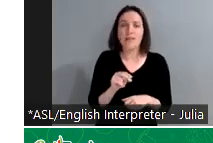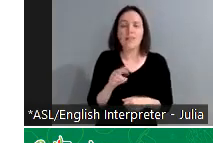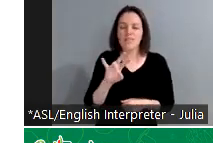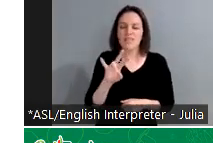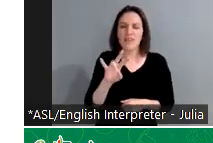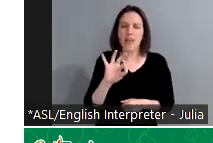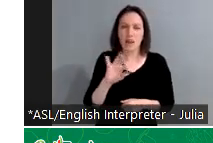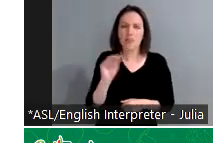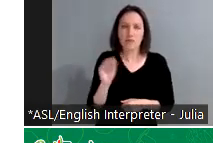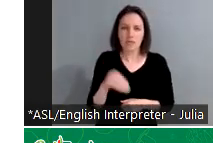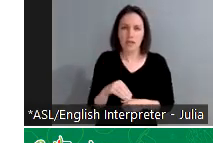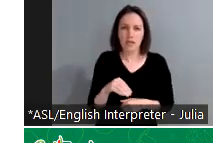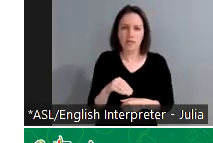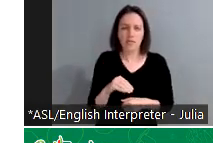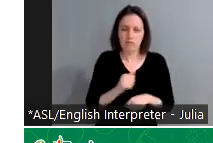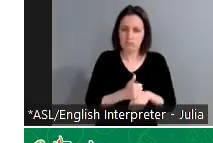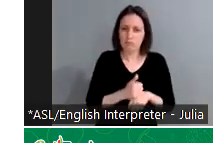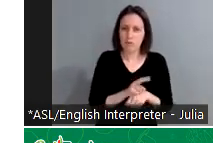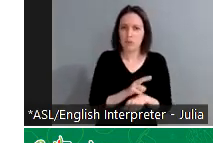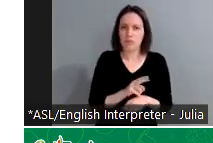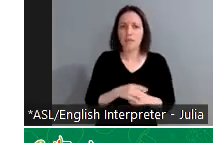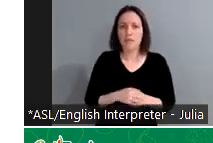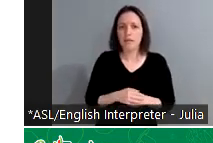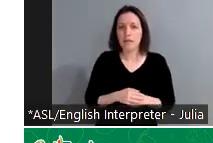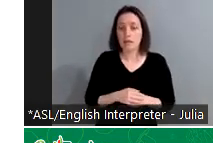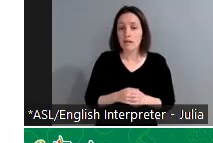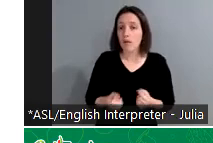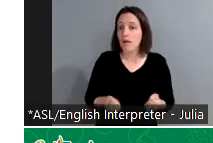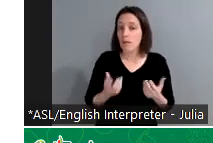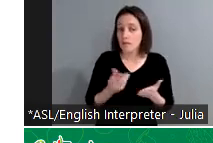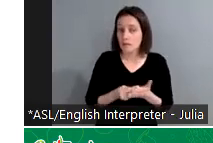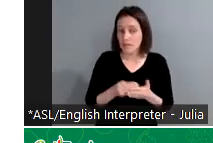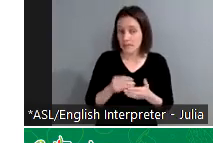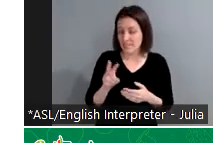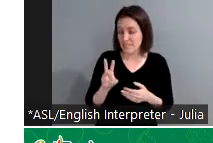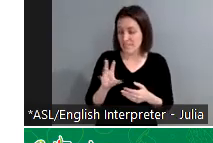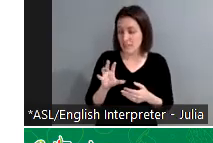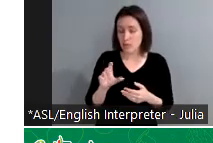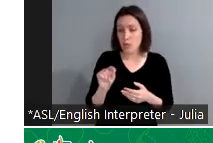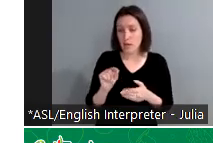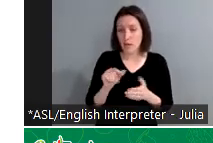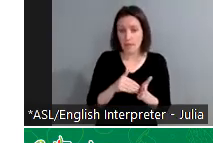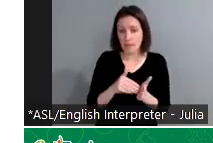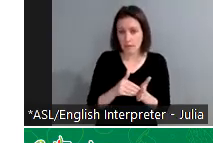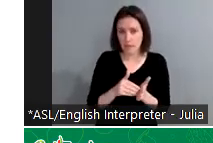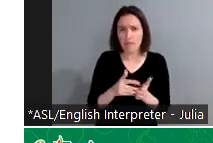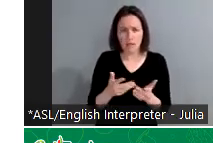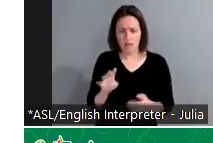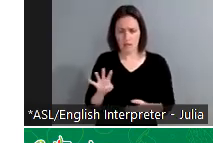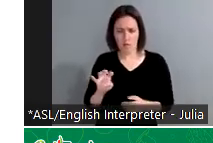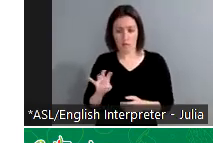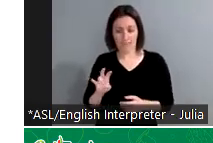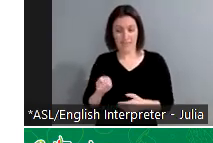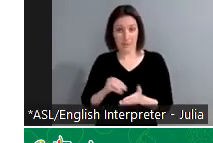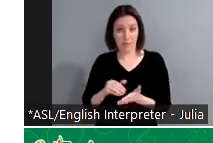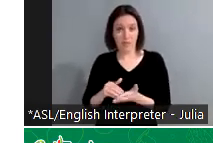The total benefit amount issued for this category was just over 620 million, and over 470 million of those benefits have